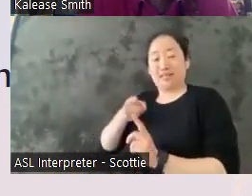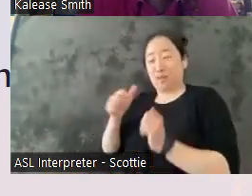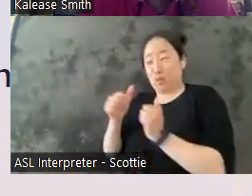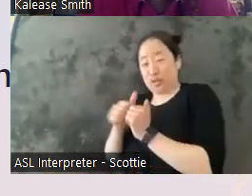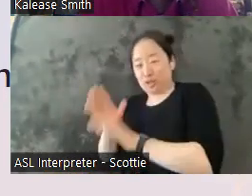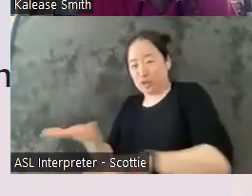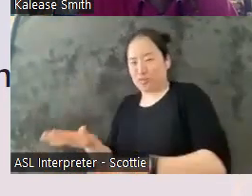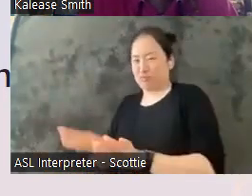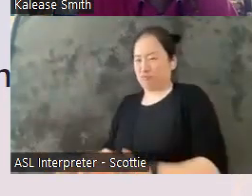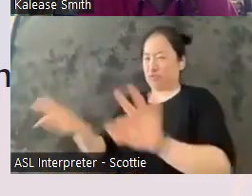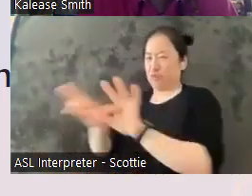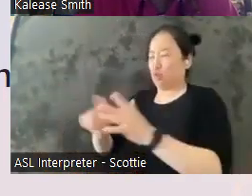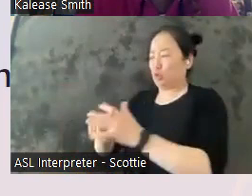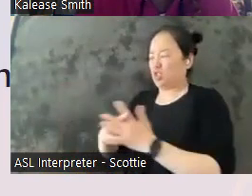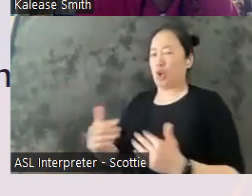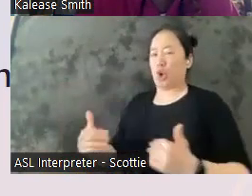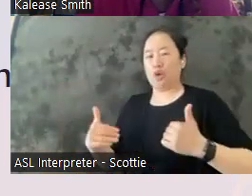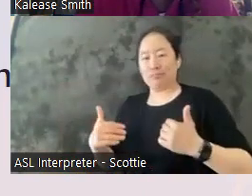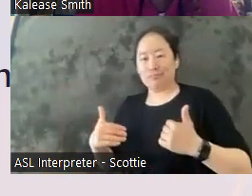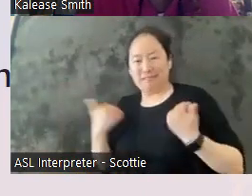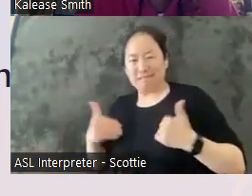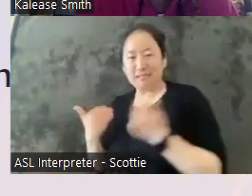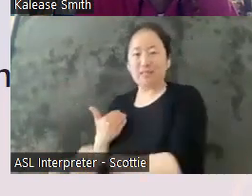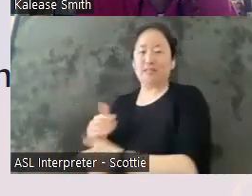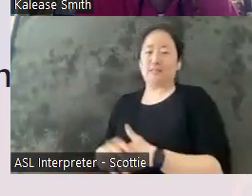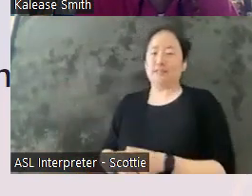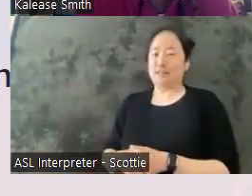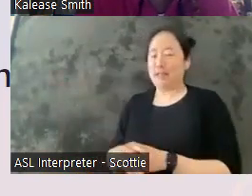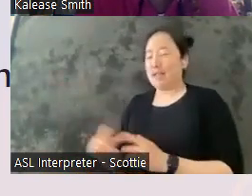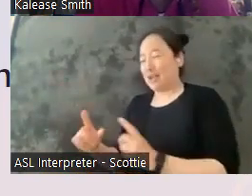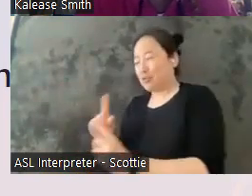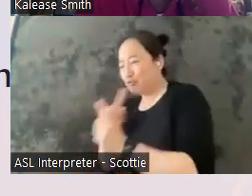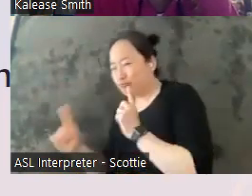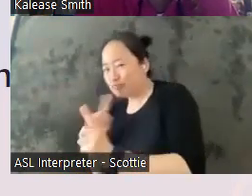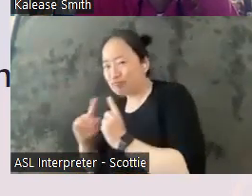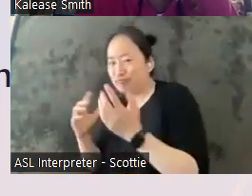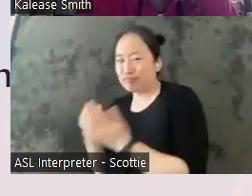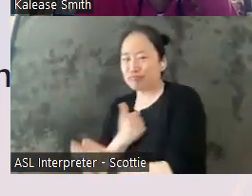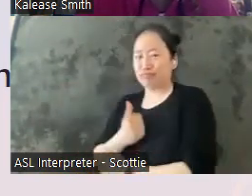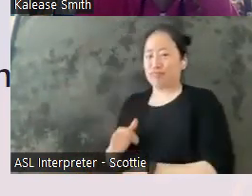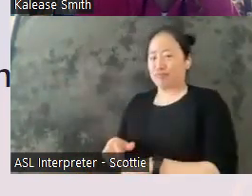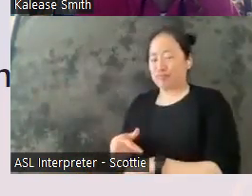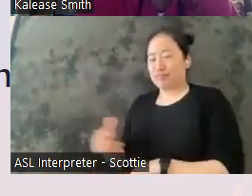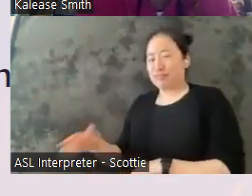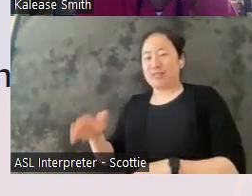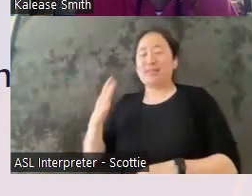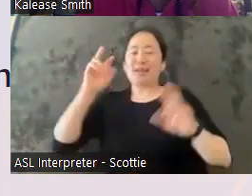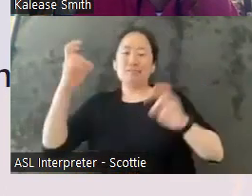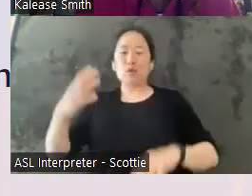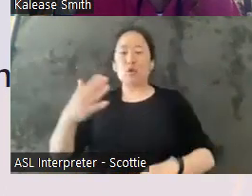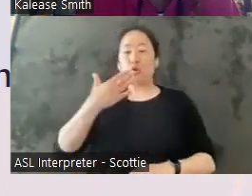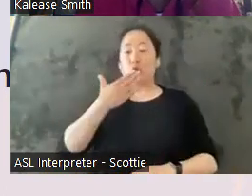And I agree that good touch, bad touch it's a little out of date. Actually, public health is working on something else for young kids now.